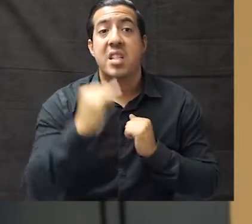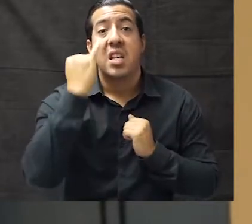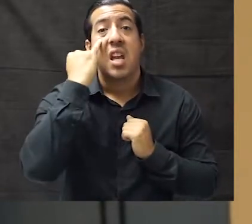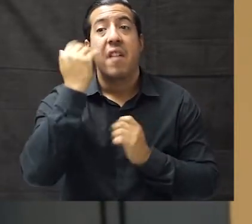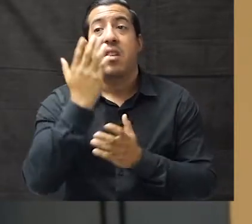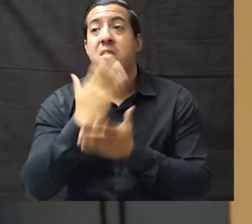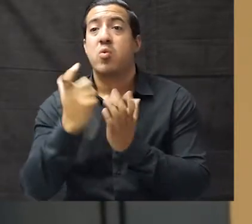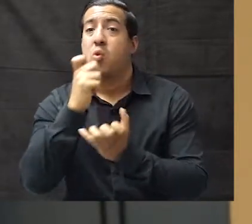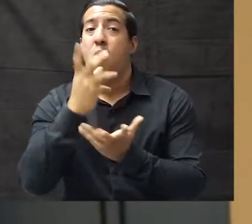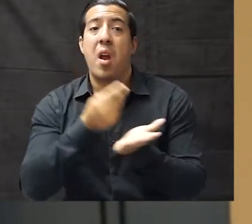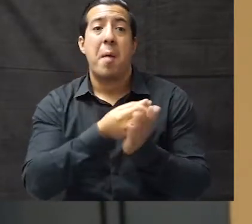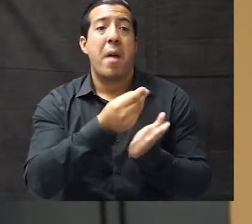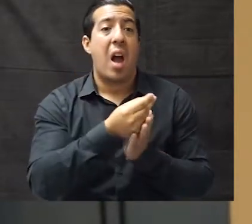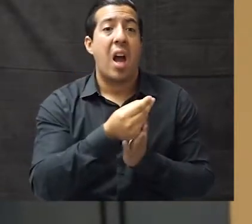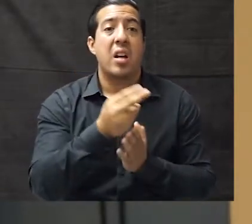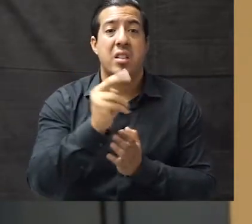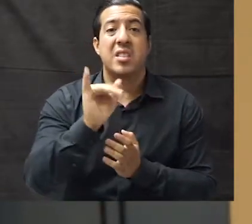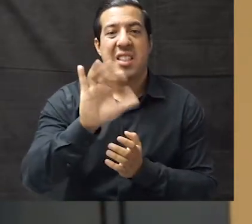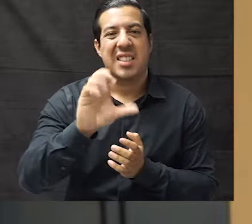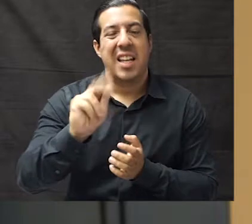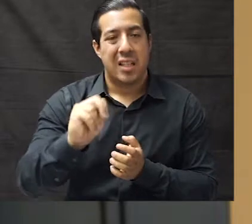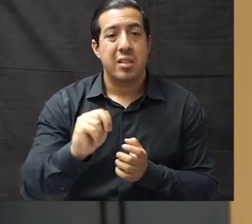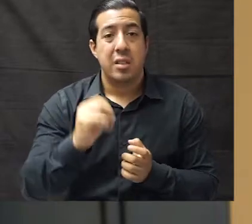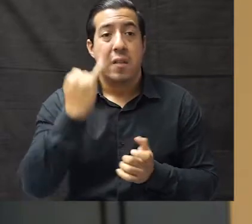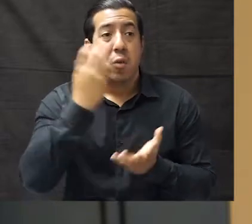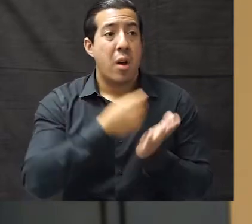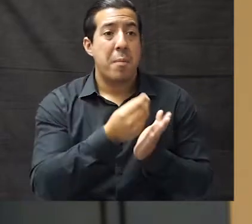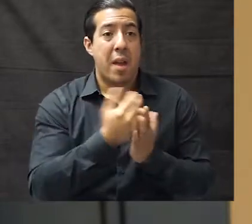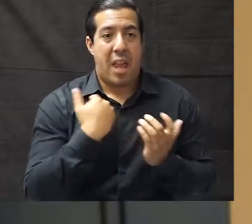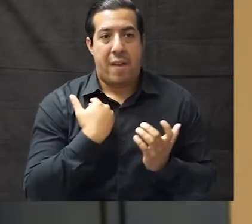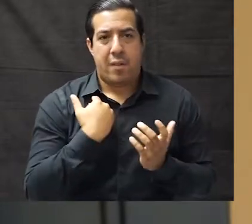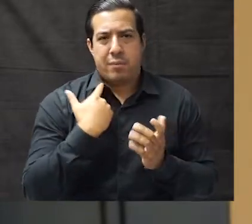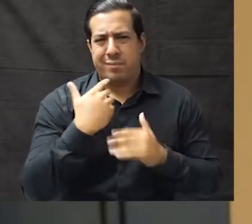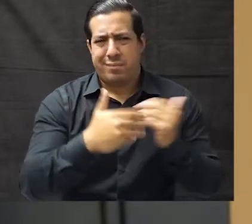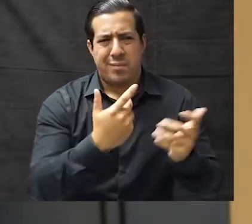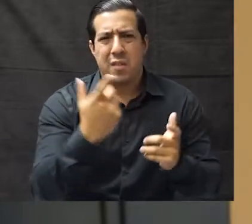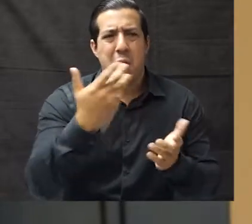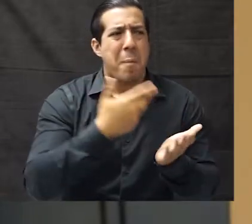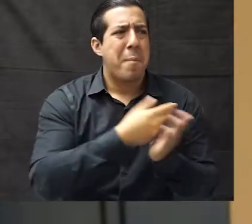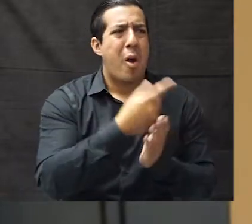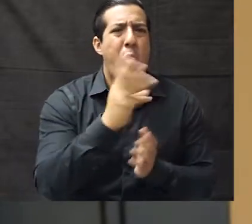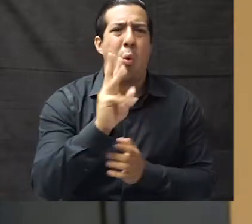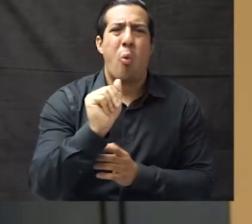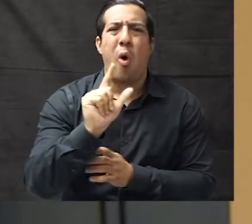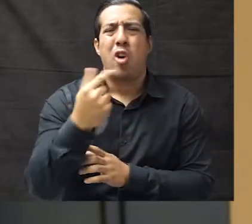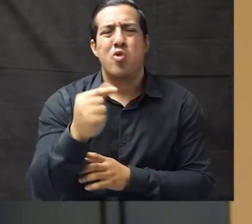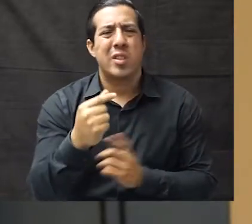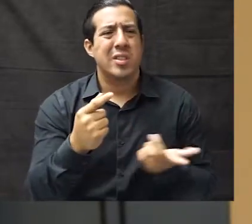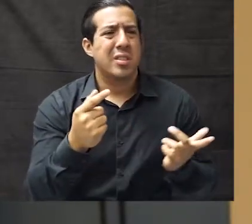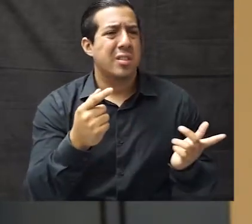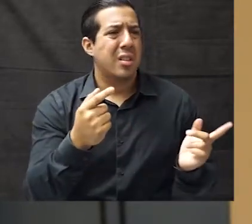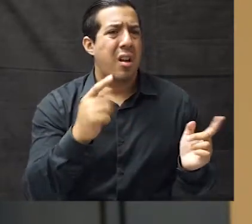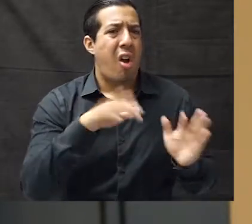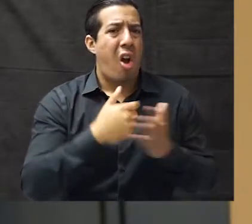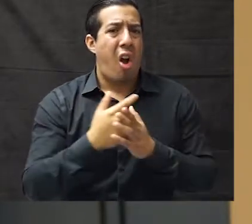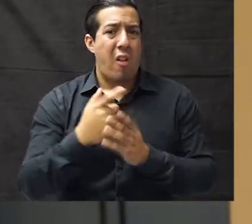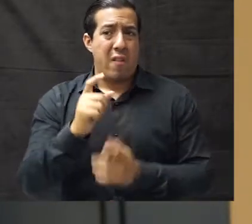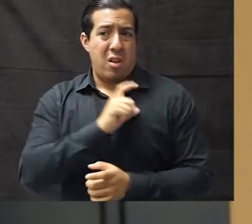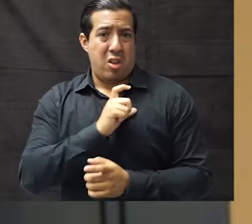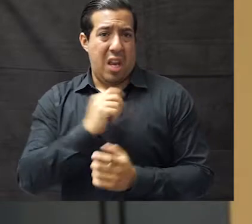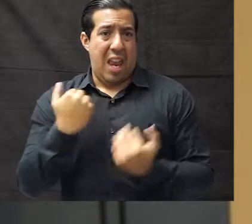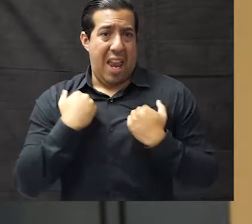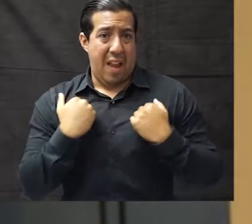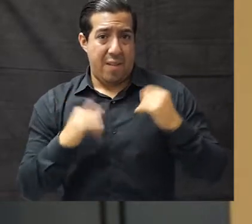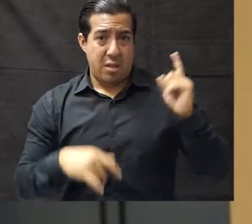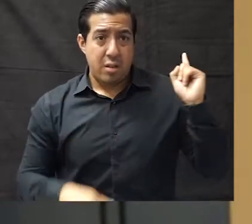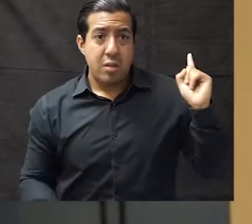citizen, can buy them. And I sometimes, in the work I do, I find little bags. Yep. How do we get them to you? Through the police? Through the police.